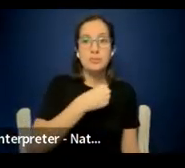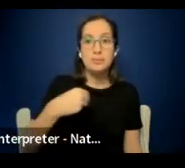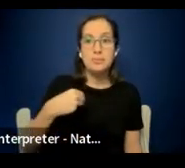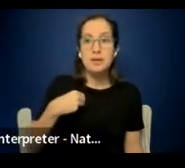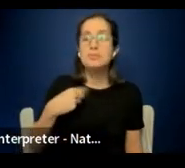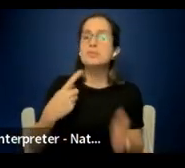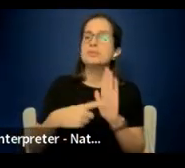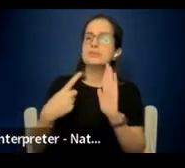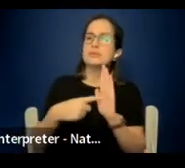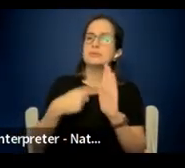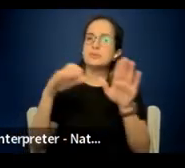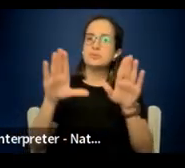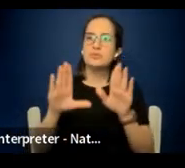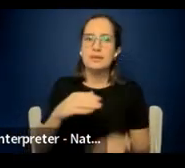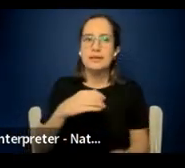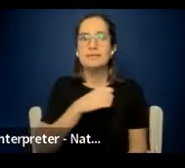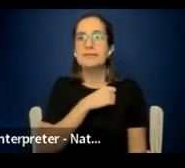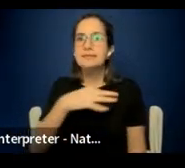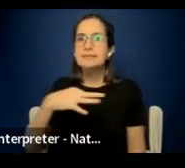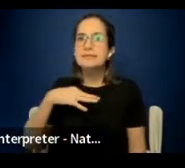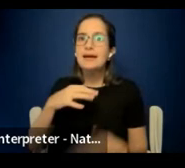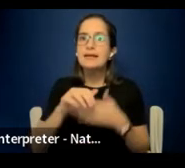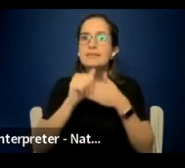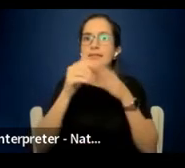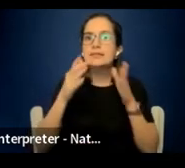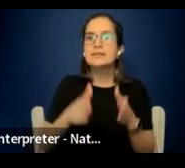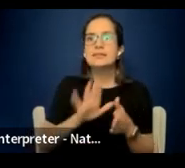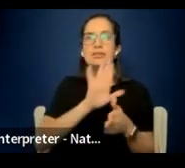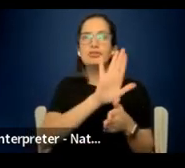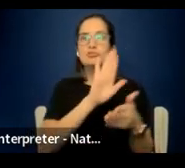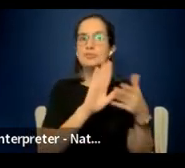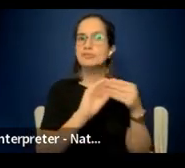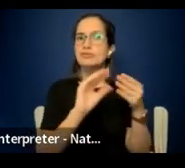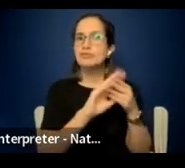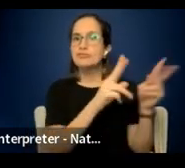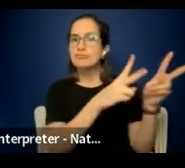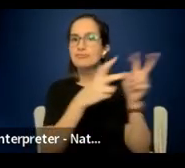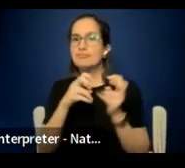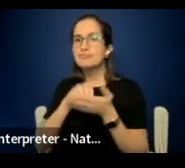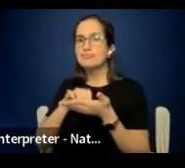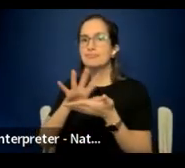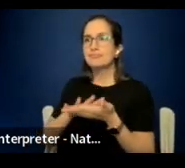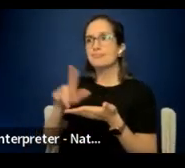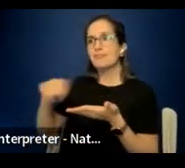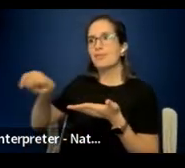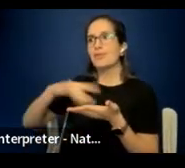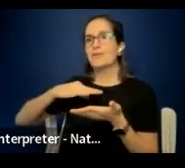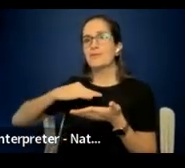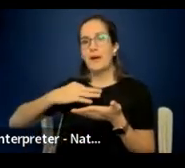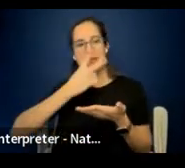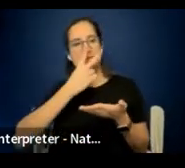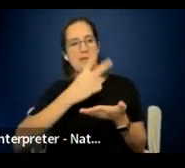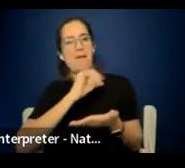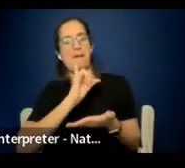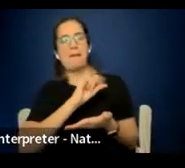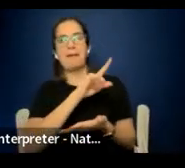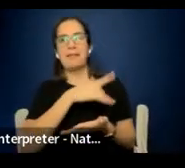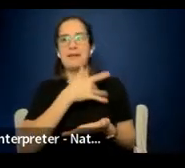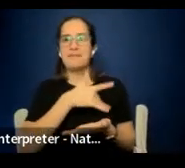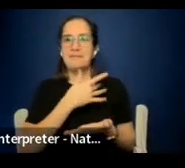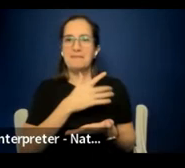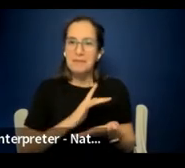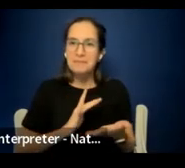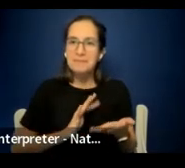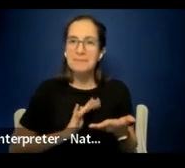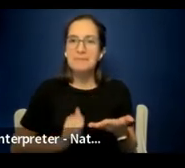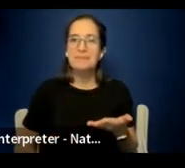about the work volunteers are doing, which can feel really good for a volunteer. Leveraging social media. Using stories